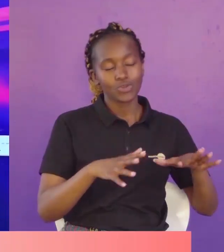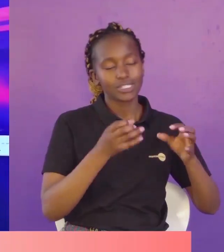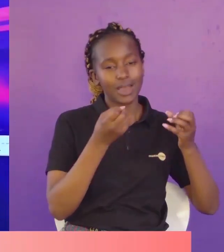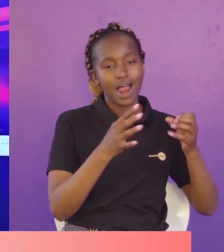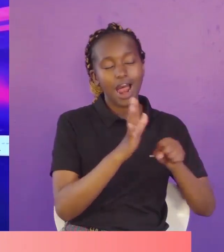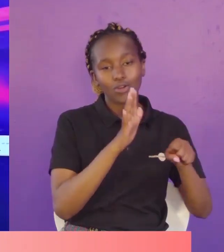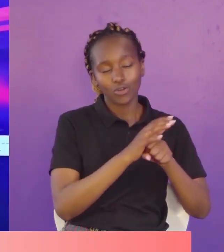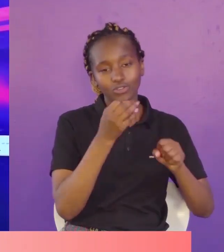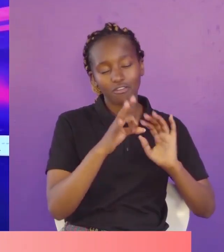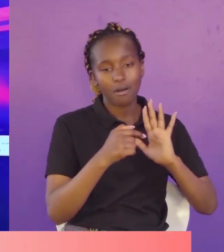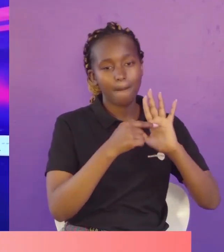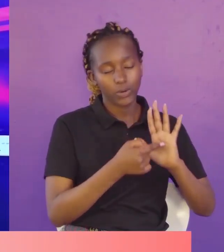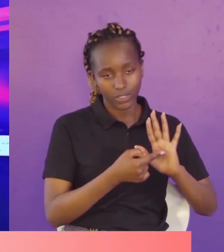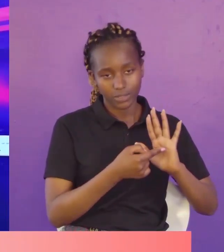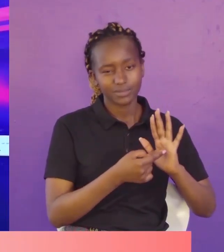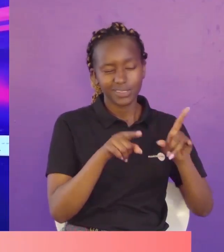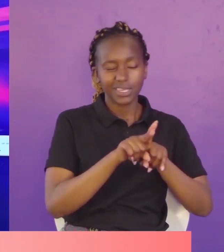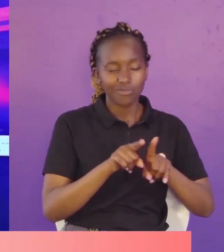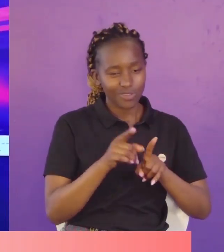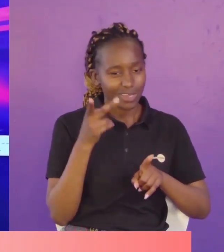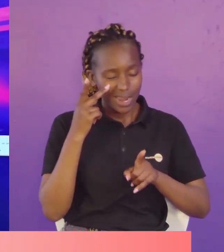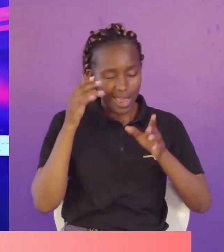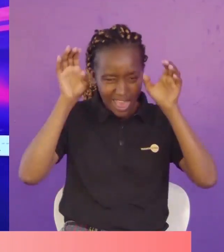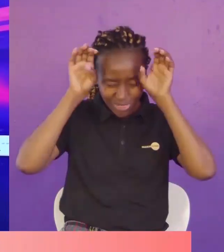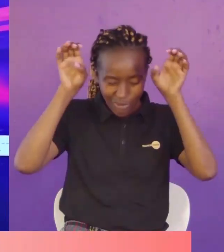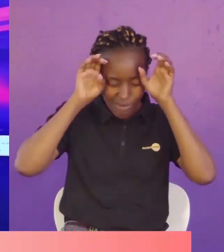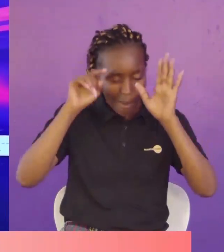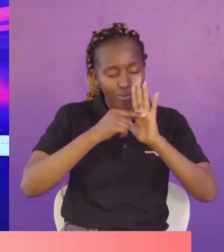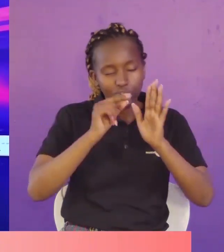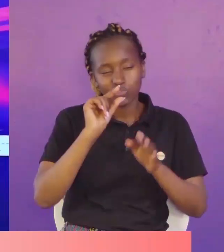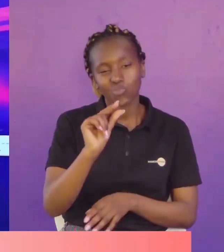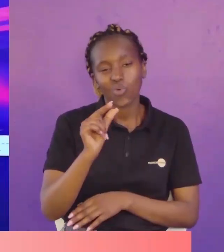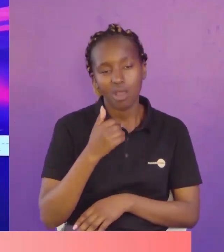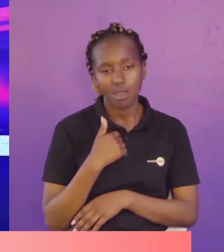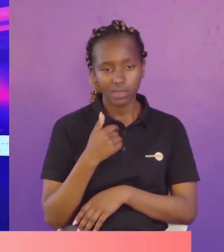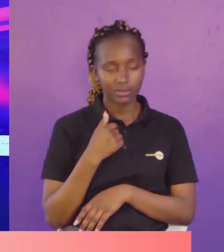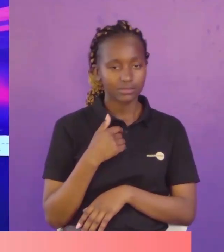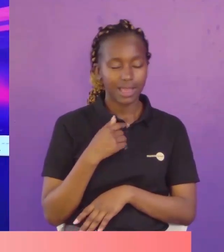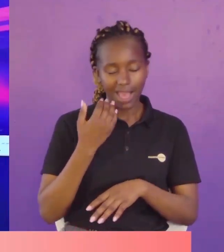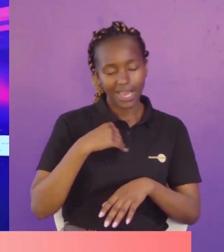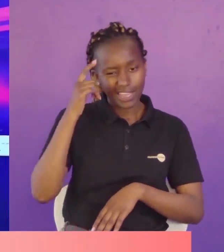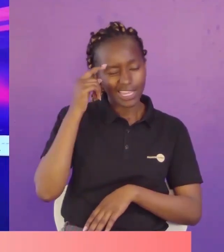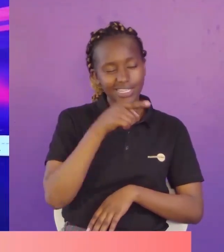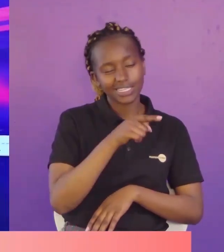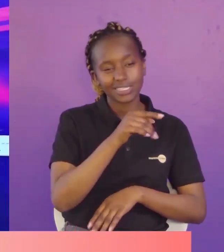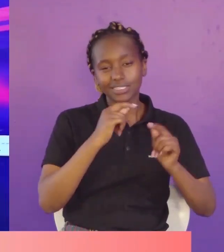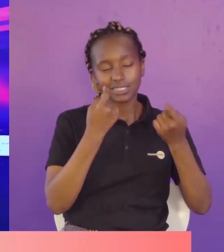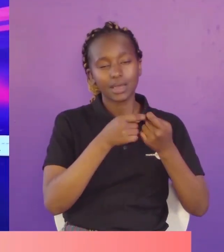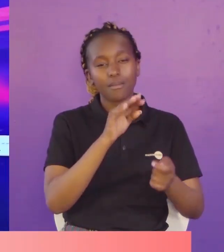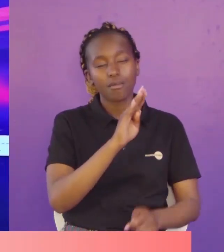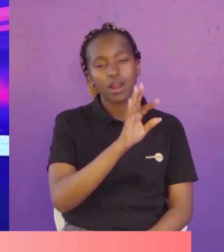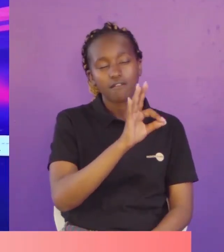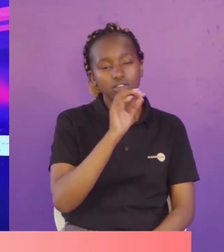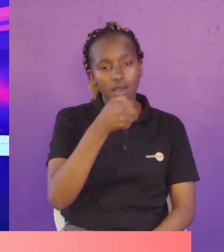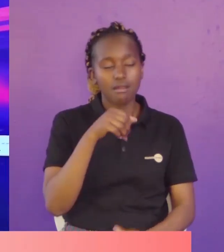of other teams like Ethiopia and Djibouti. So I think they have just qualified, according to me, because